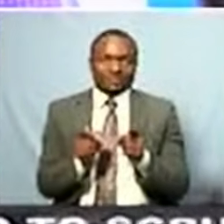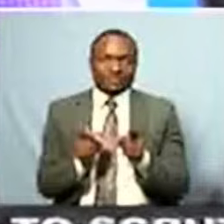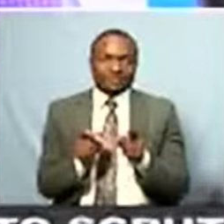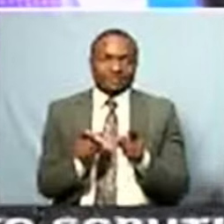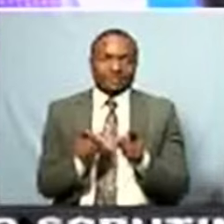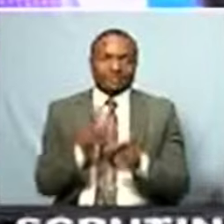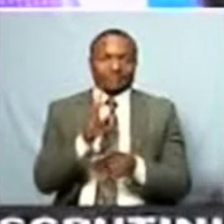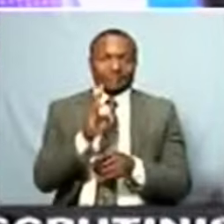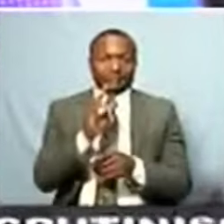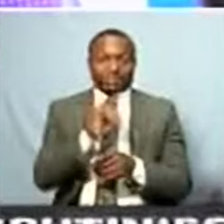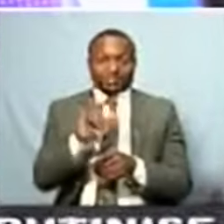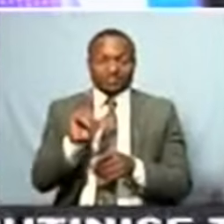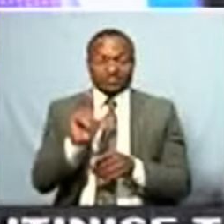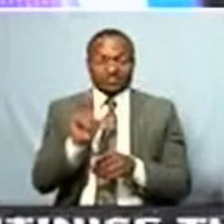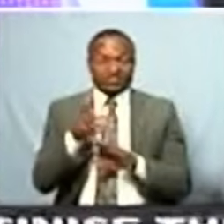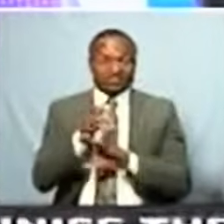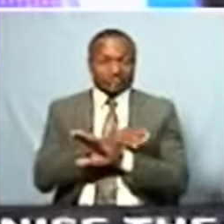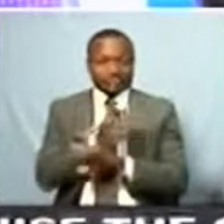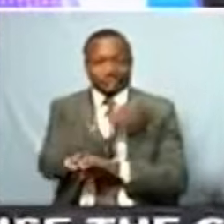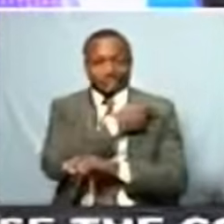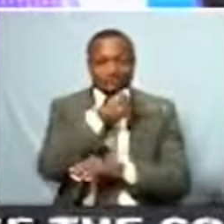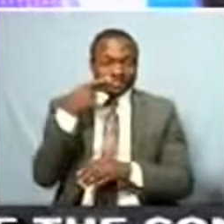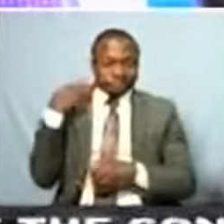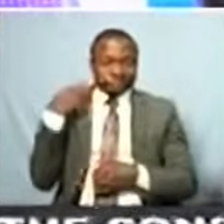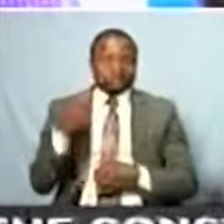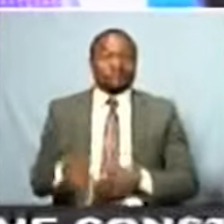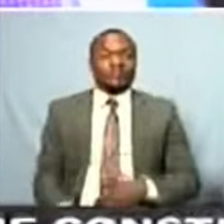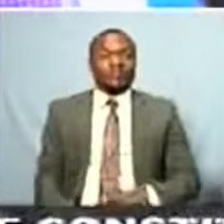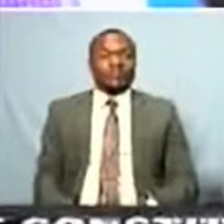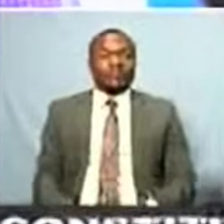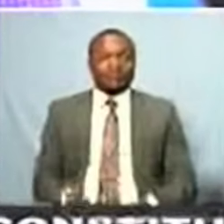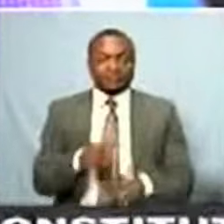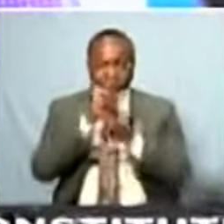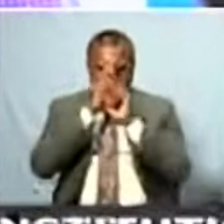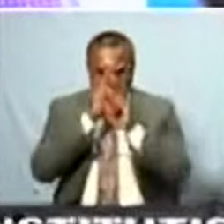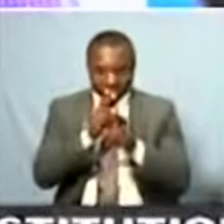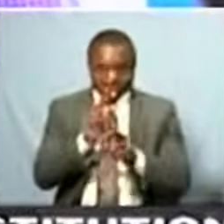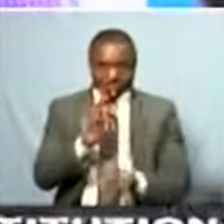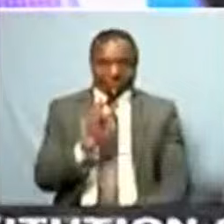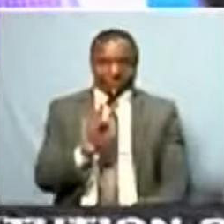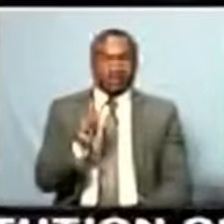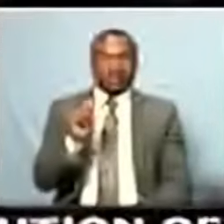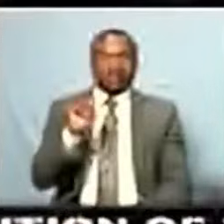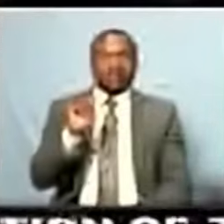the bill is rightfully before Parliament. Nonetheless, Honorable Kambita.